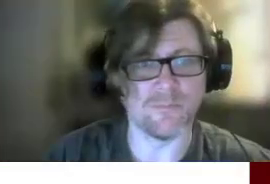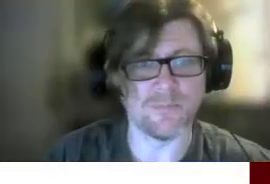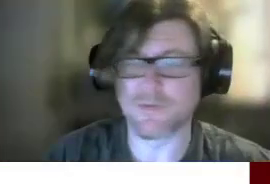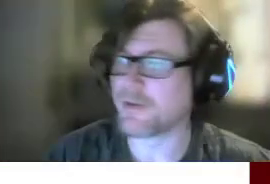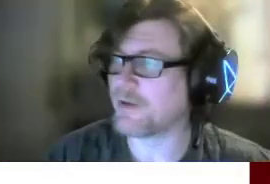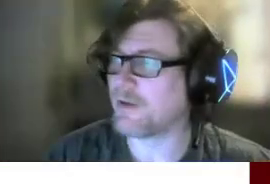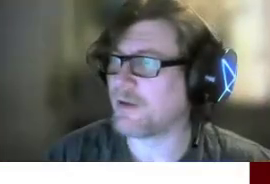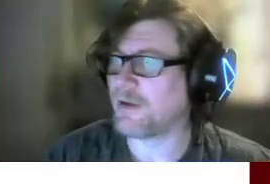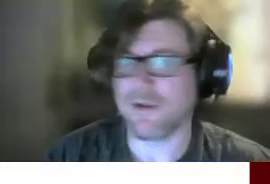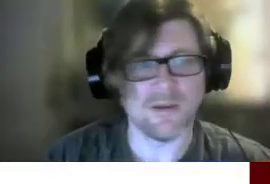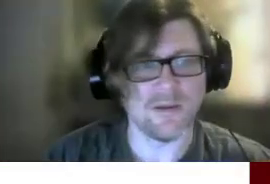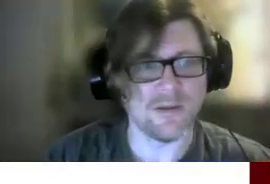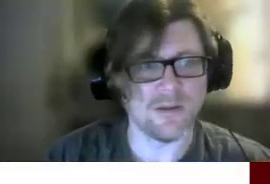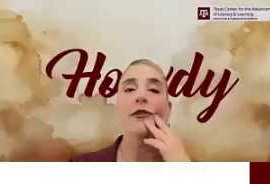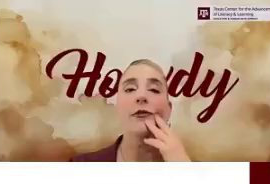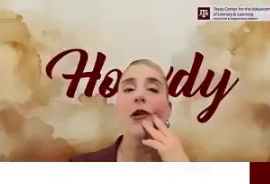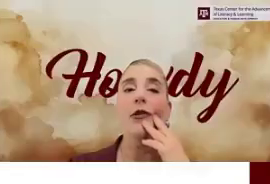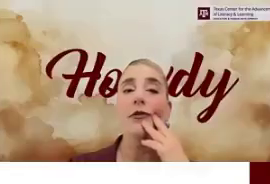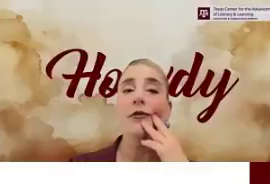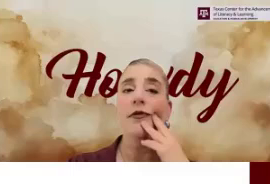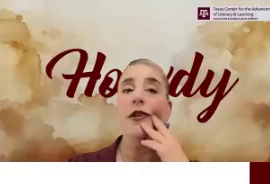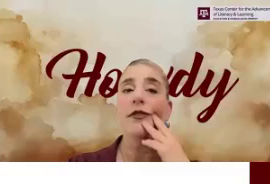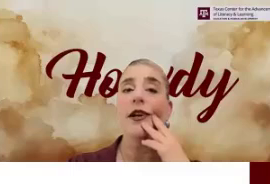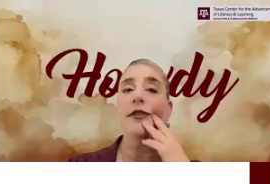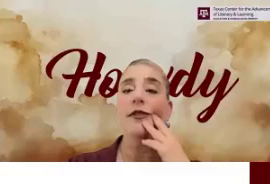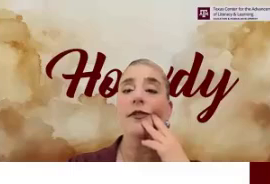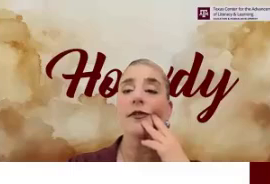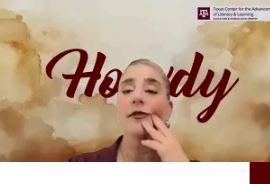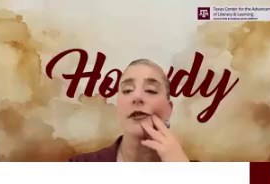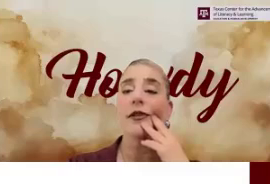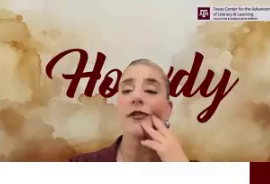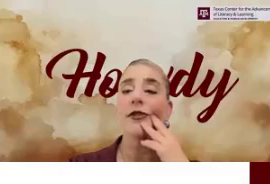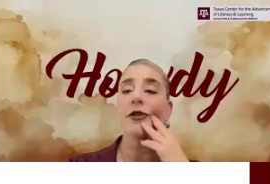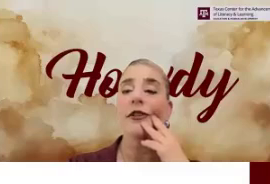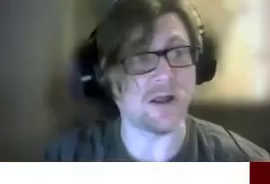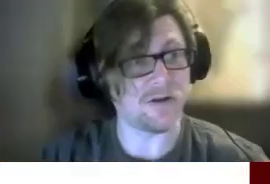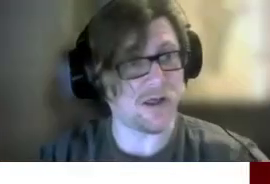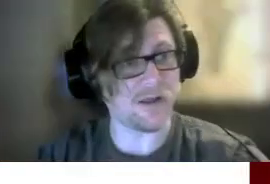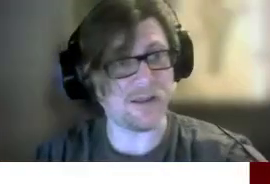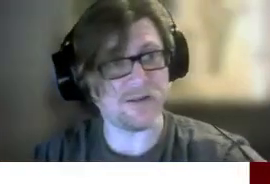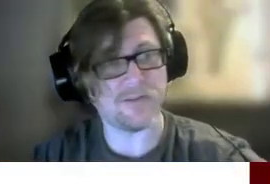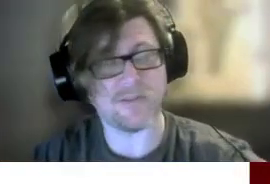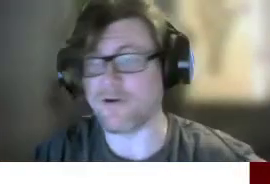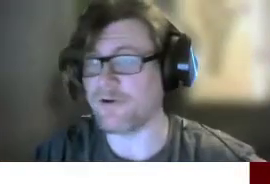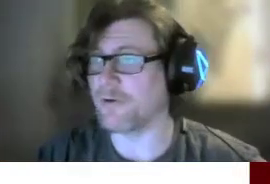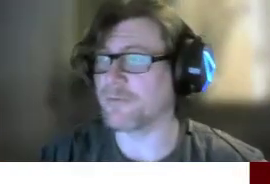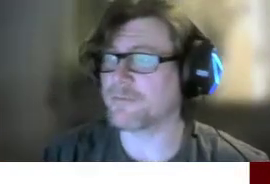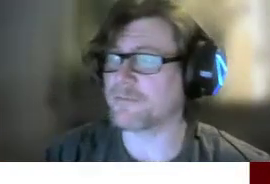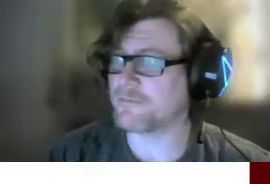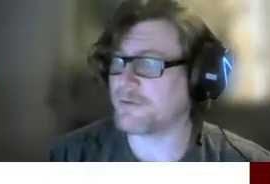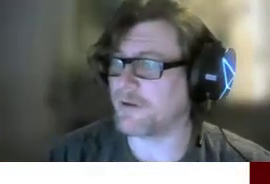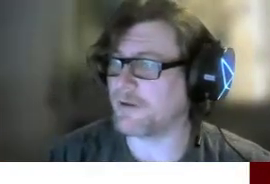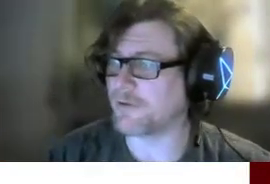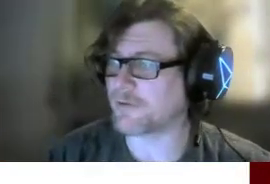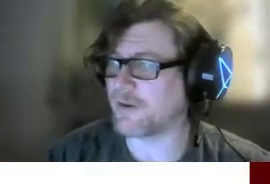72. Yeah, does that look small, font size on the screen? Not in there, no. Mhm. It